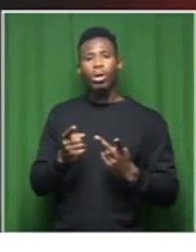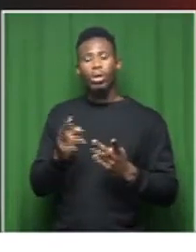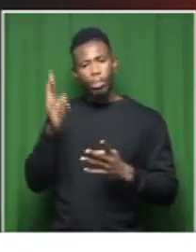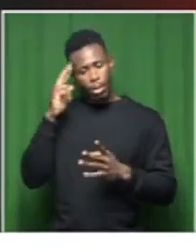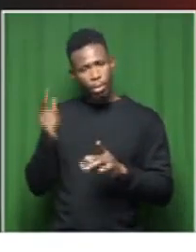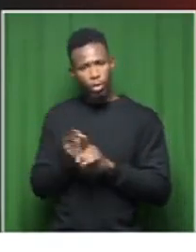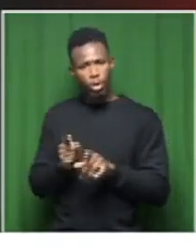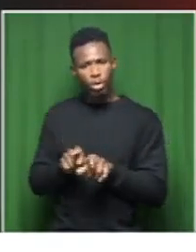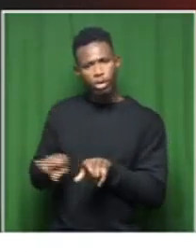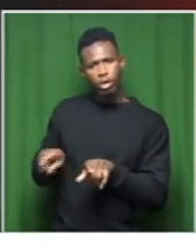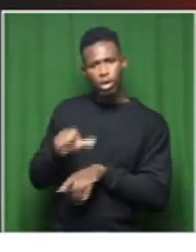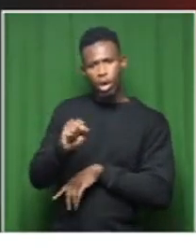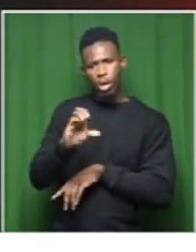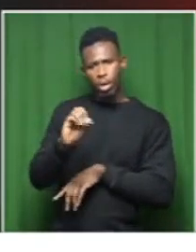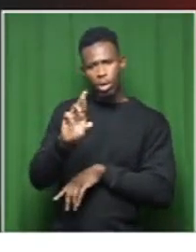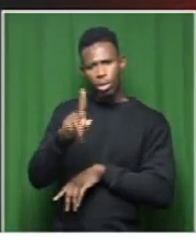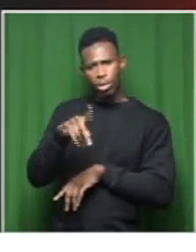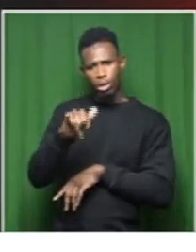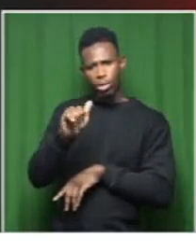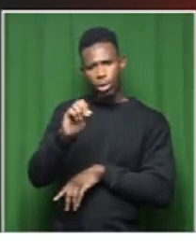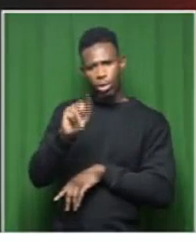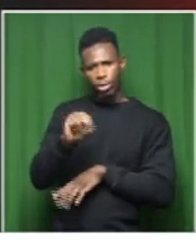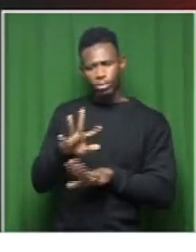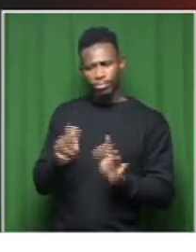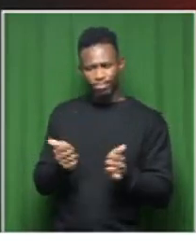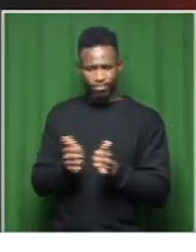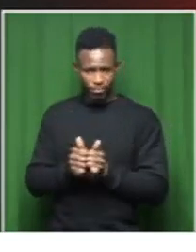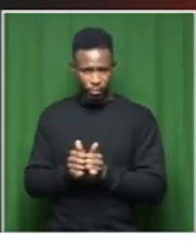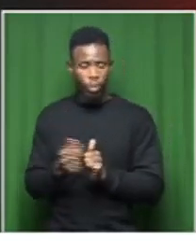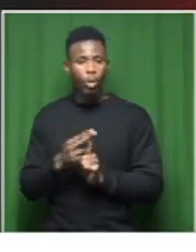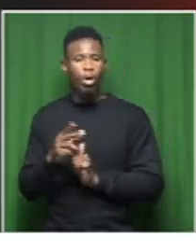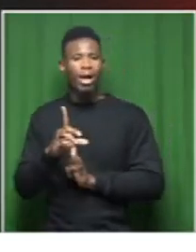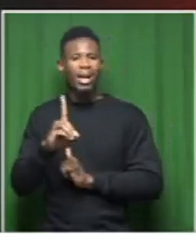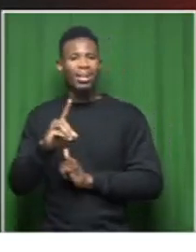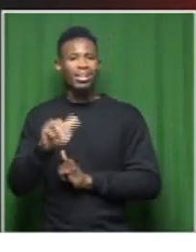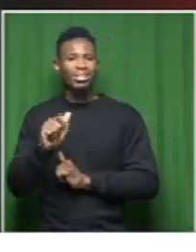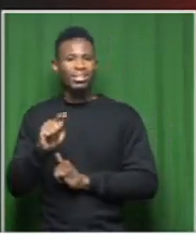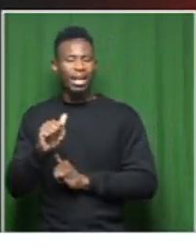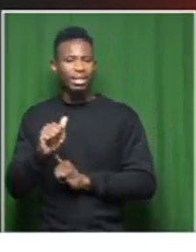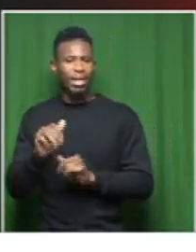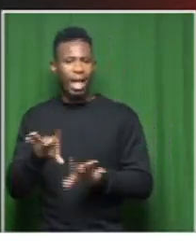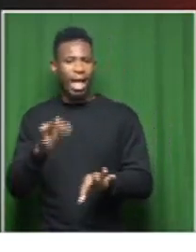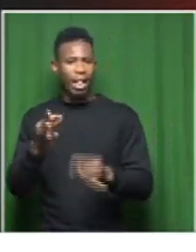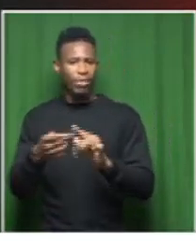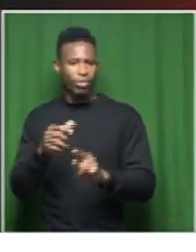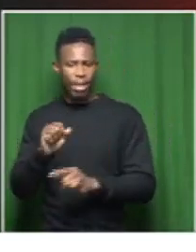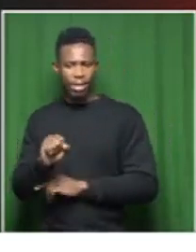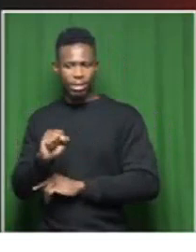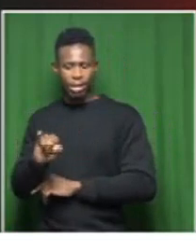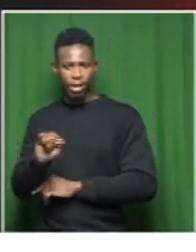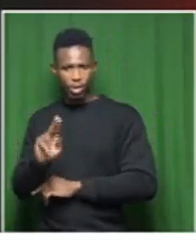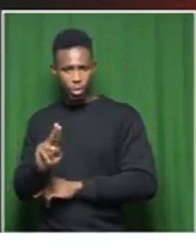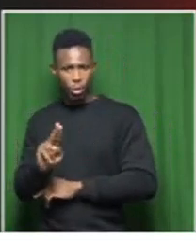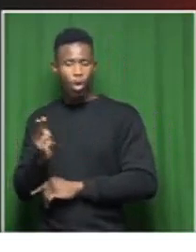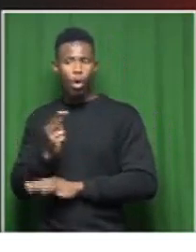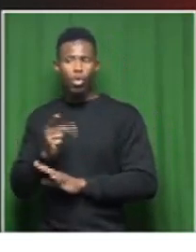the Scorpions, which has disbanded, and data analysts from the SIU, and investigators who were working